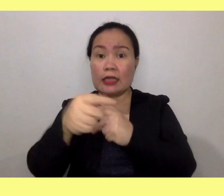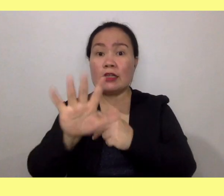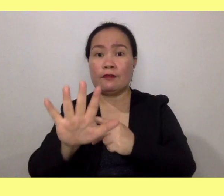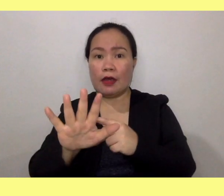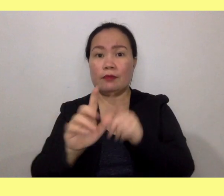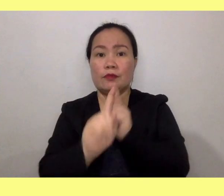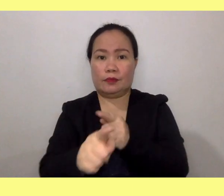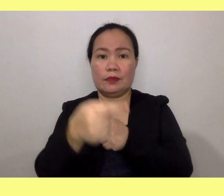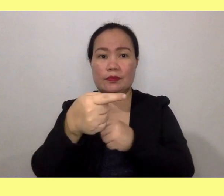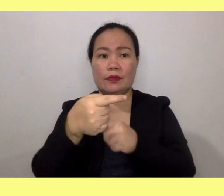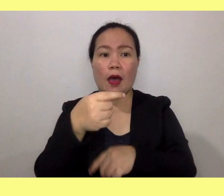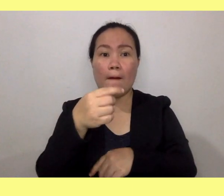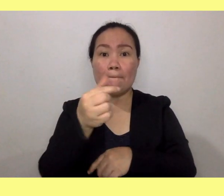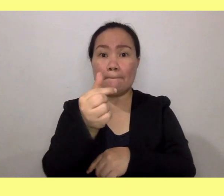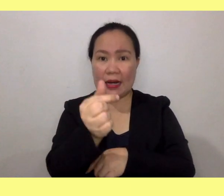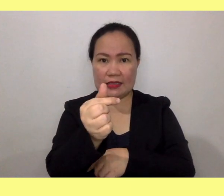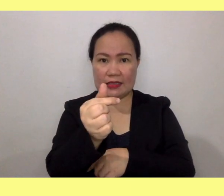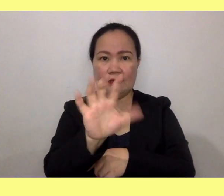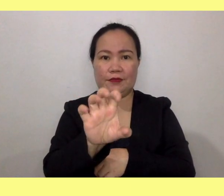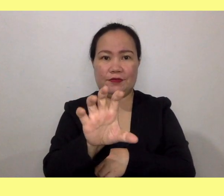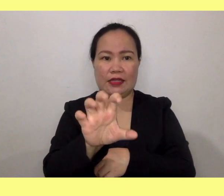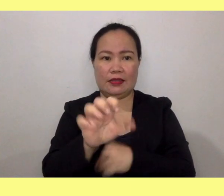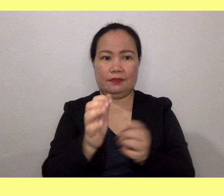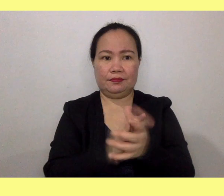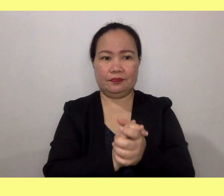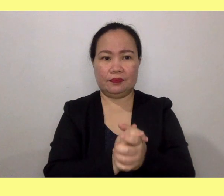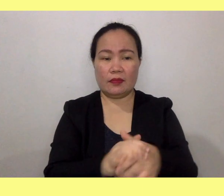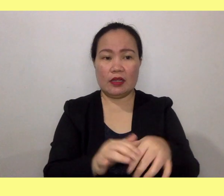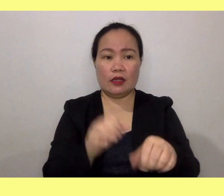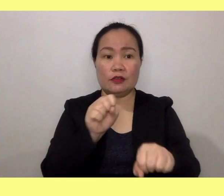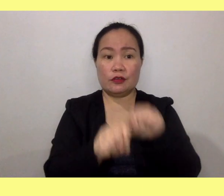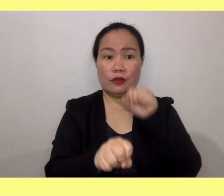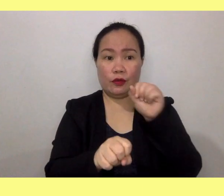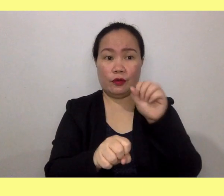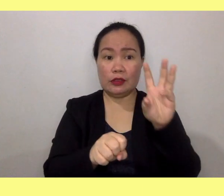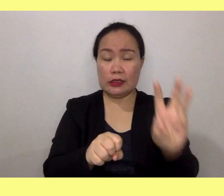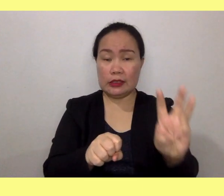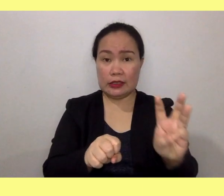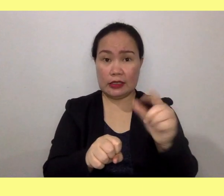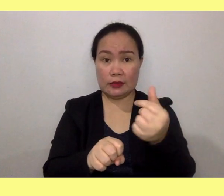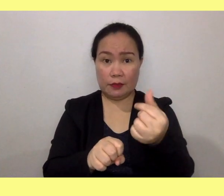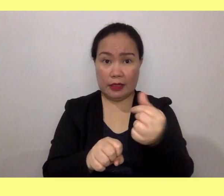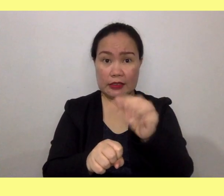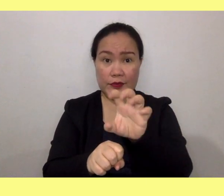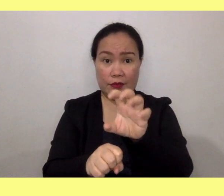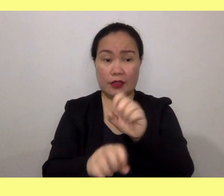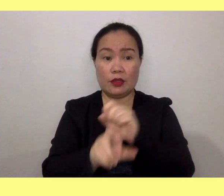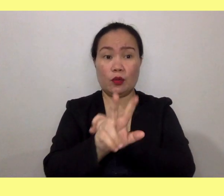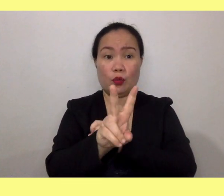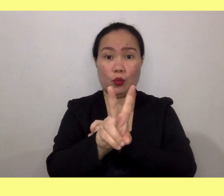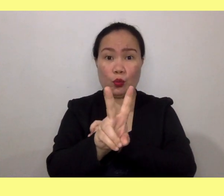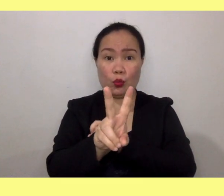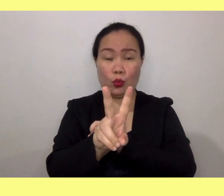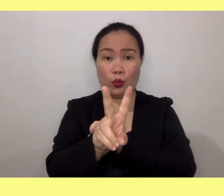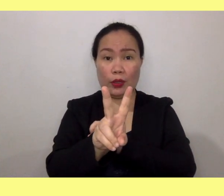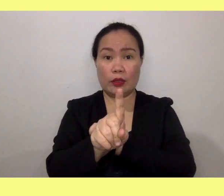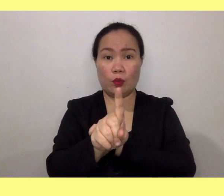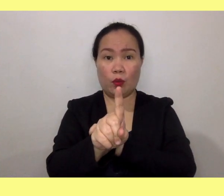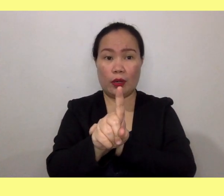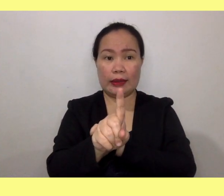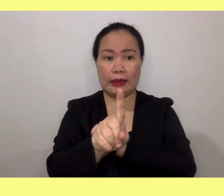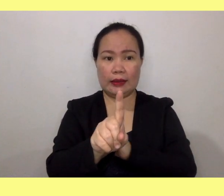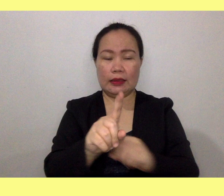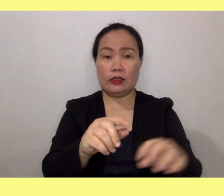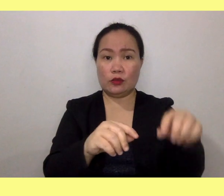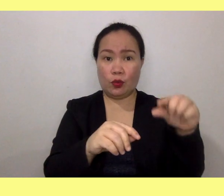5 is 15. Now, so you will have y is less than 6 plus 15. That is